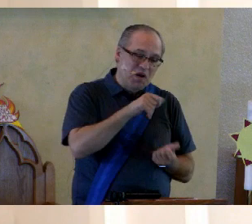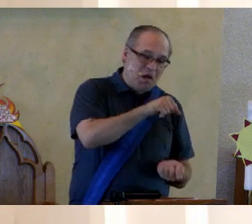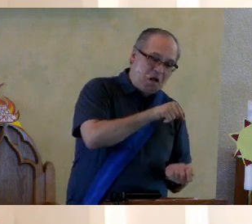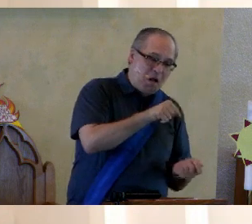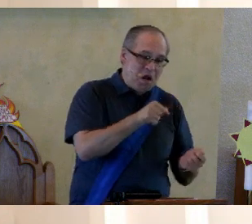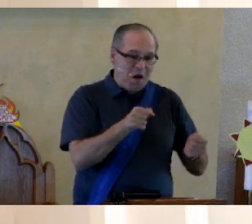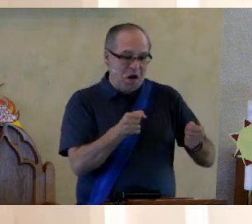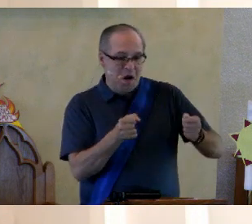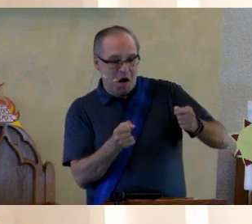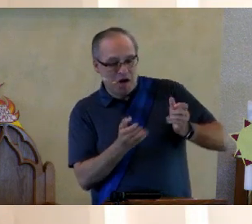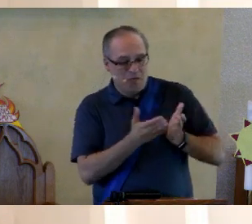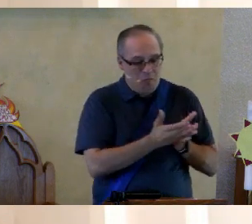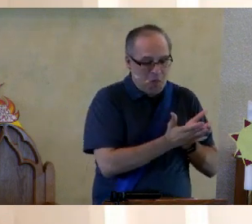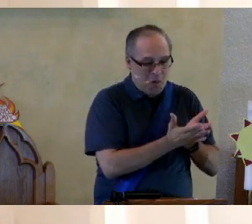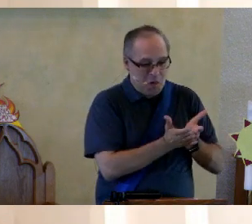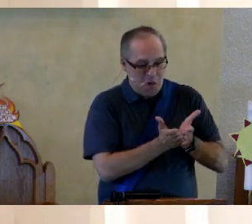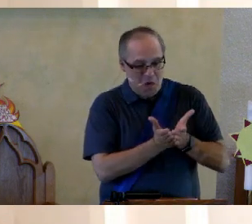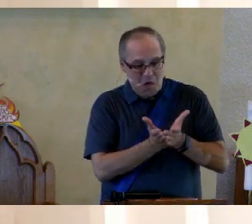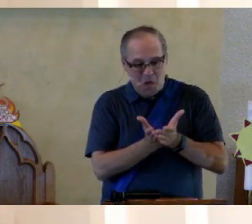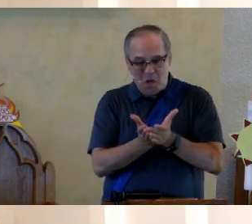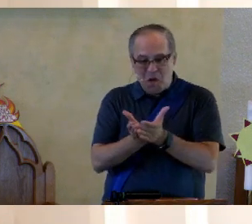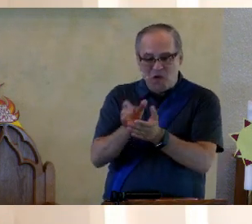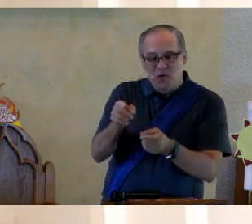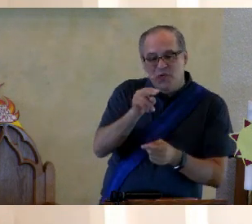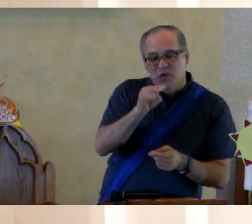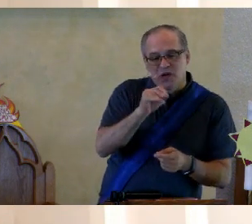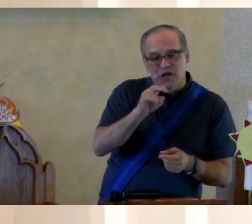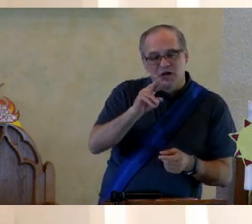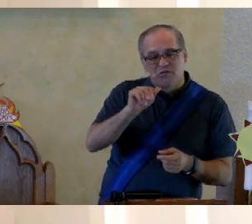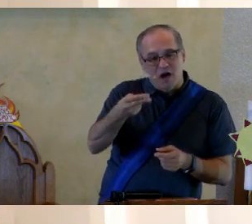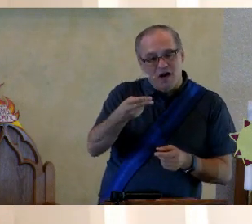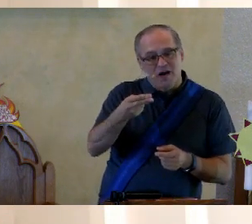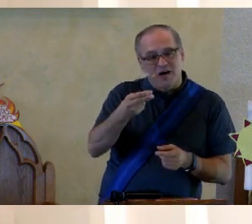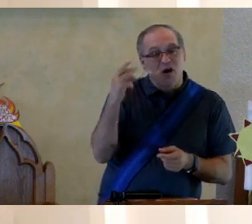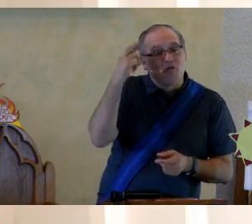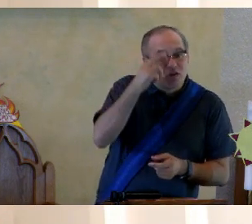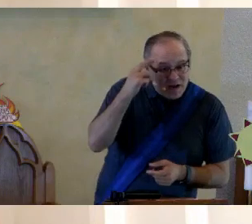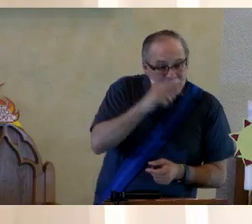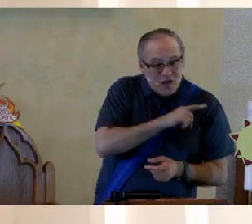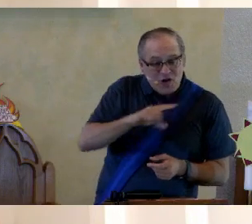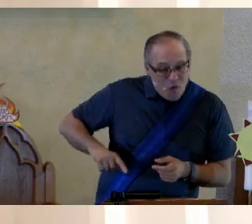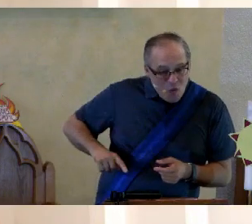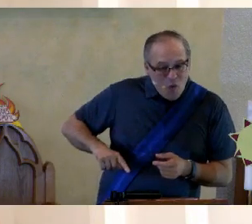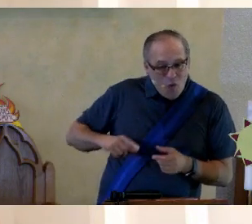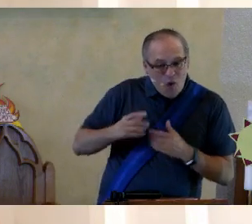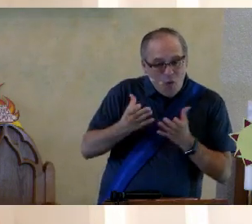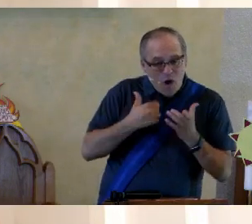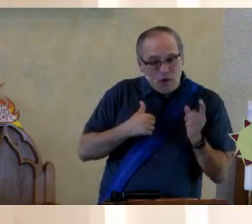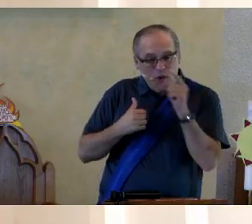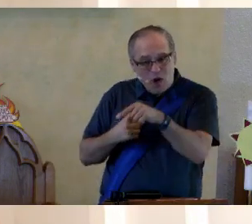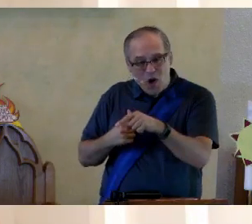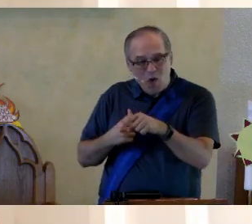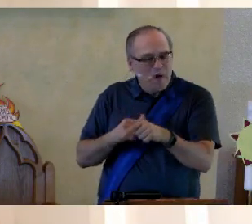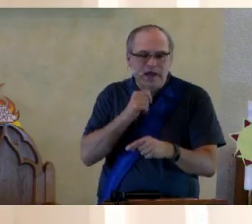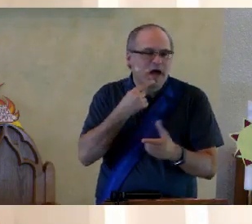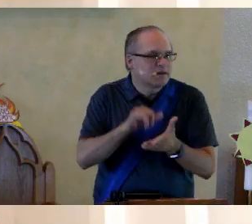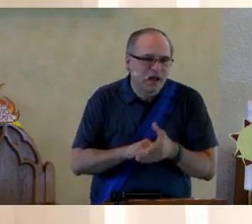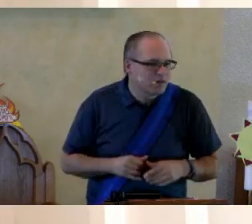of Nineveh? Because after all, the Lord asked me to go there in the first place." Nope, not even close. He